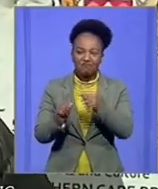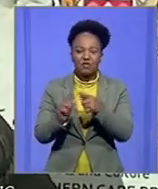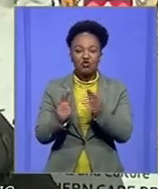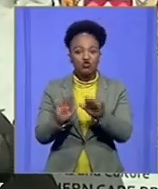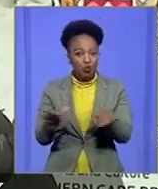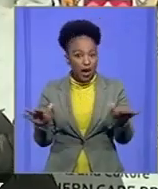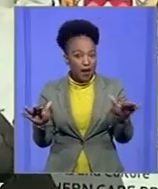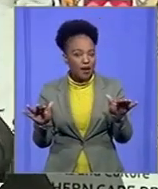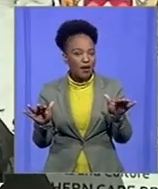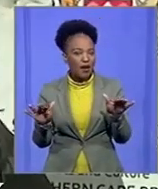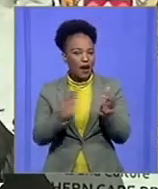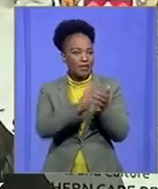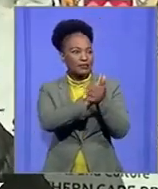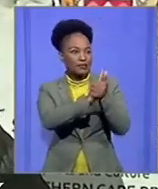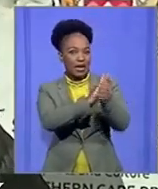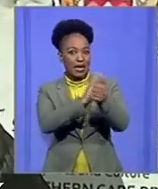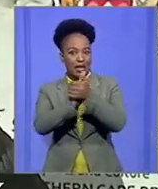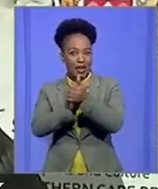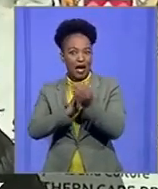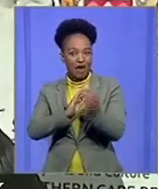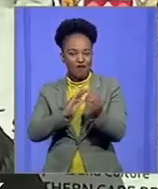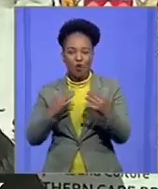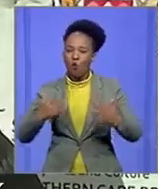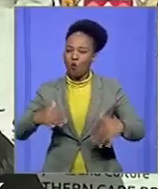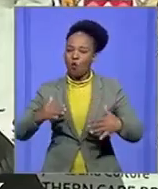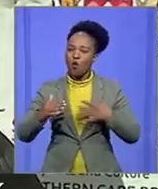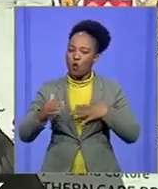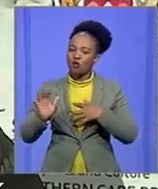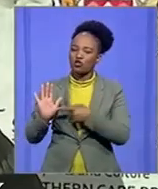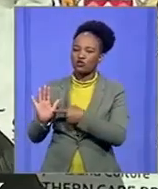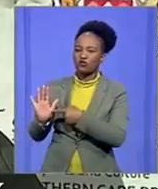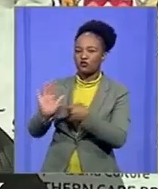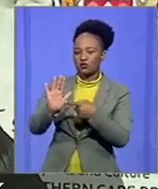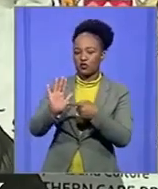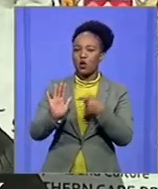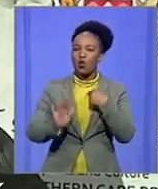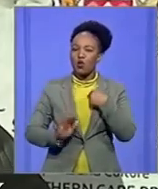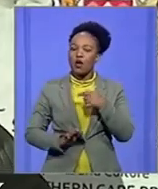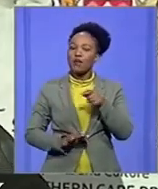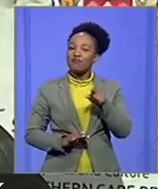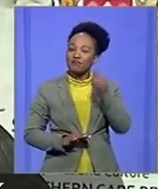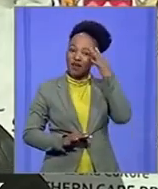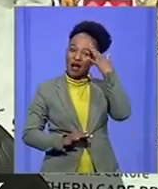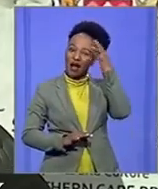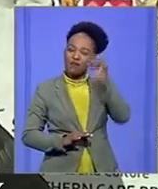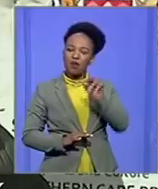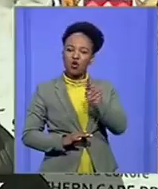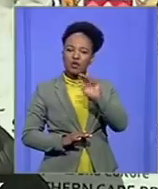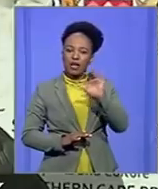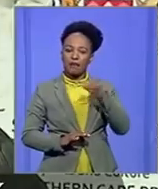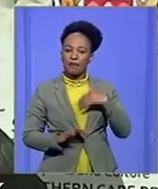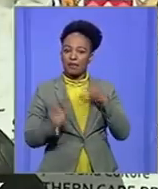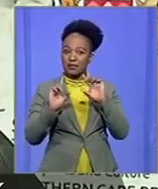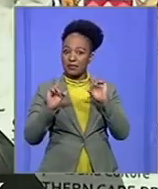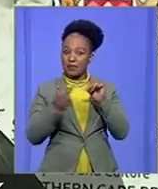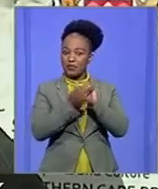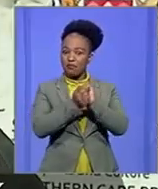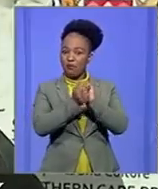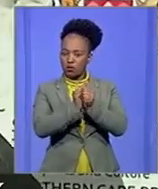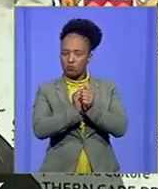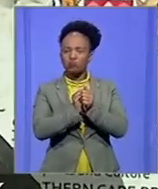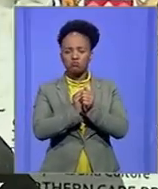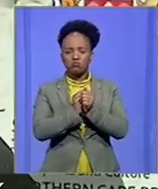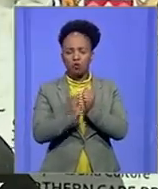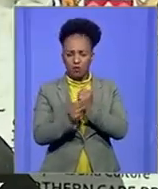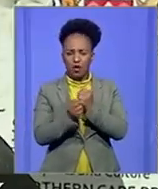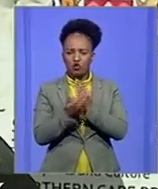having. And we as the Northern Cape government, especially Department of Sports, we will make sure we support them. As she